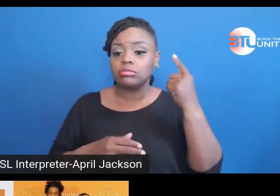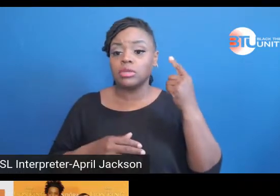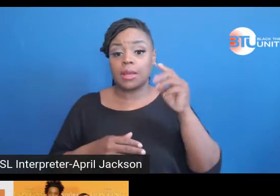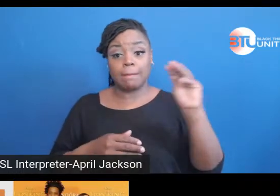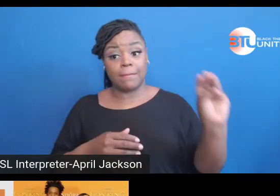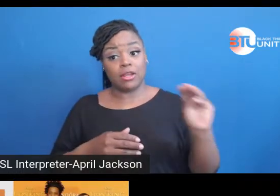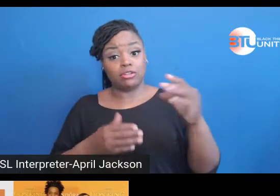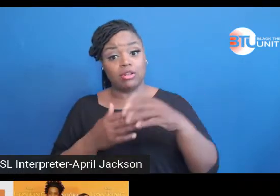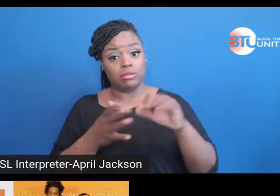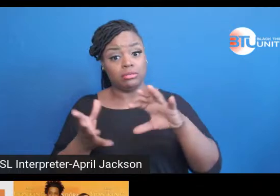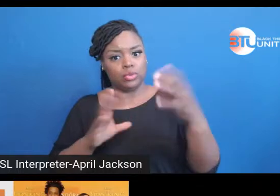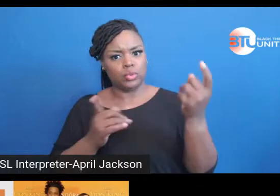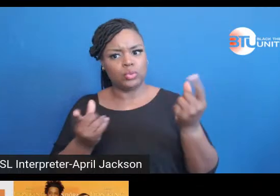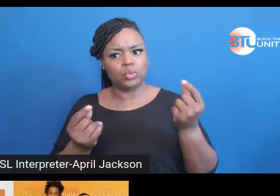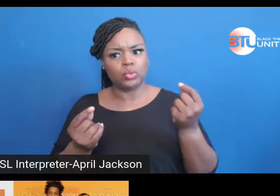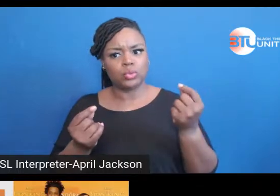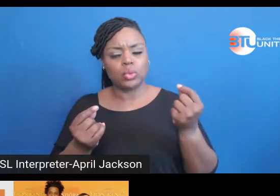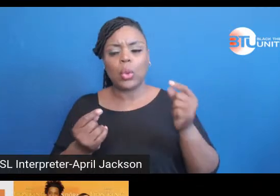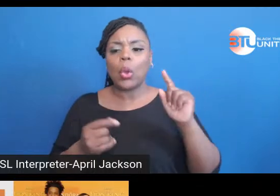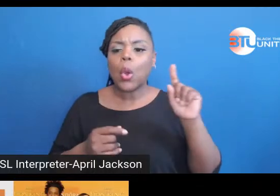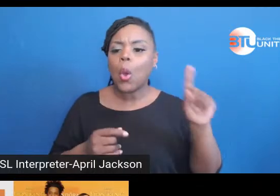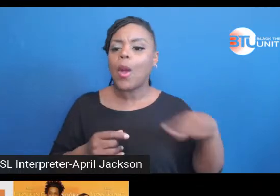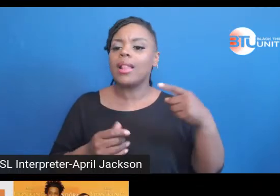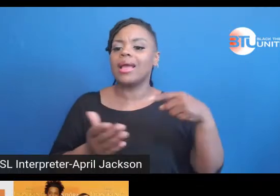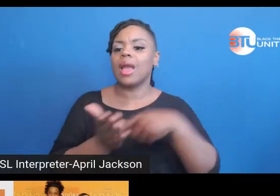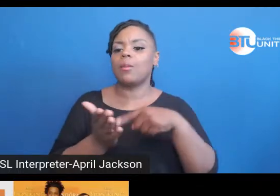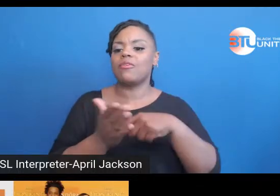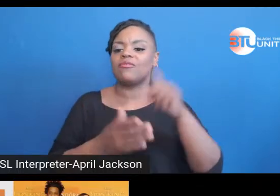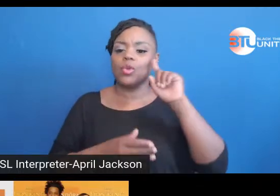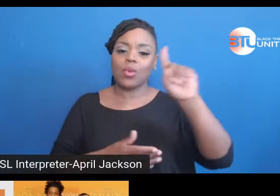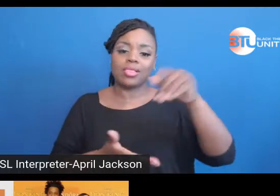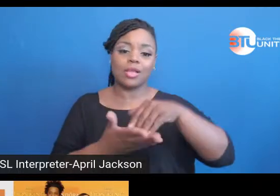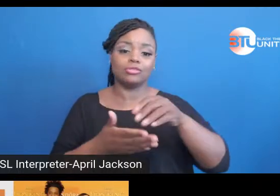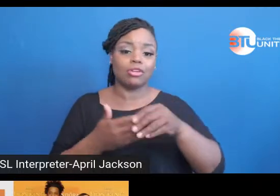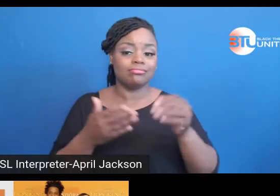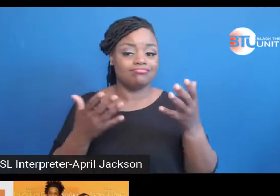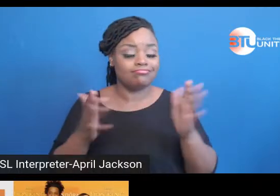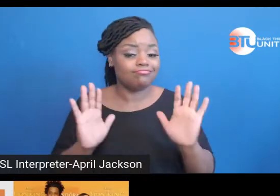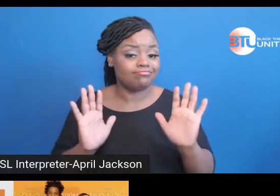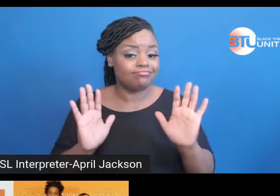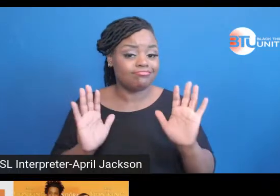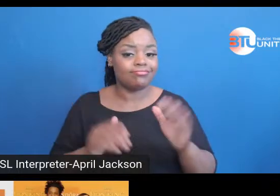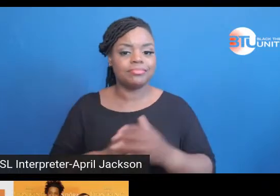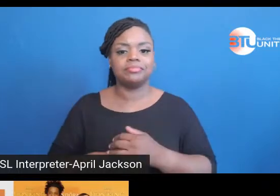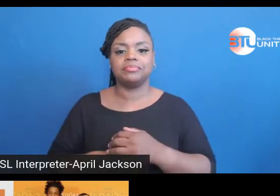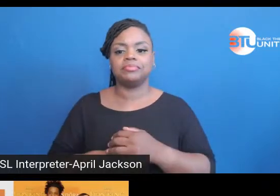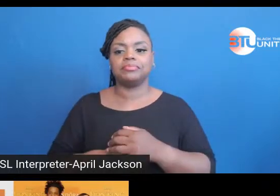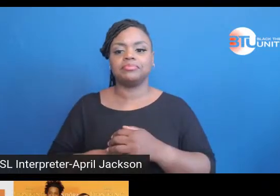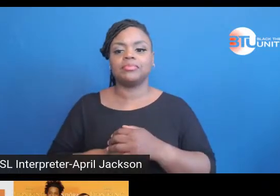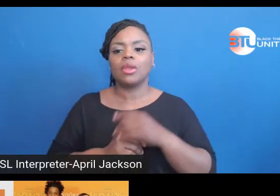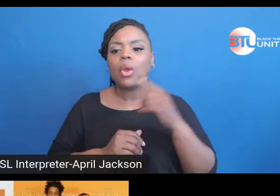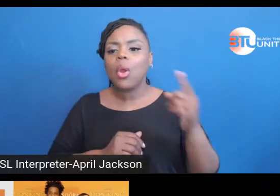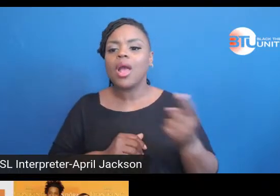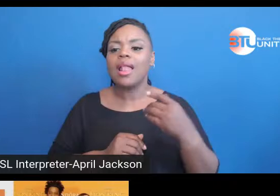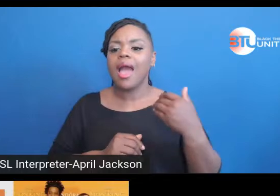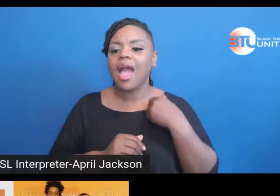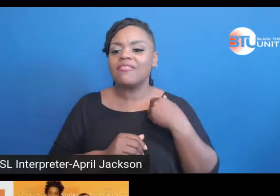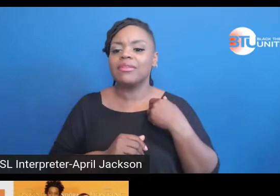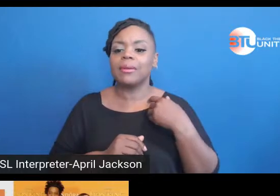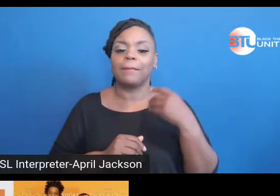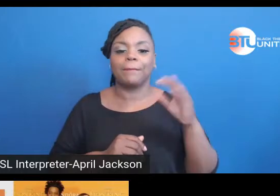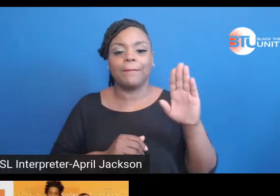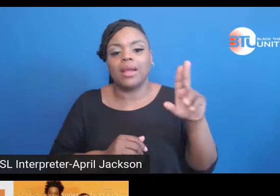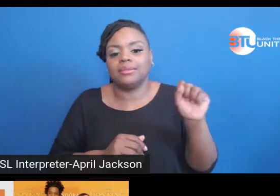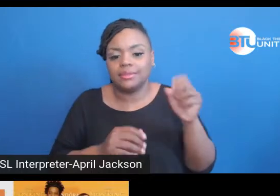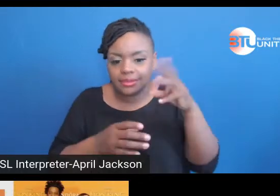to that $1,000. There's of course a but to all of this. There are instances where things shady